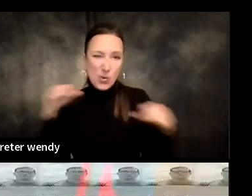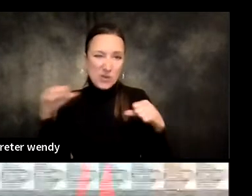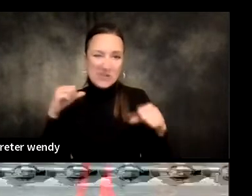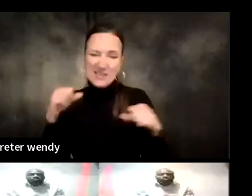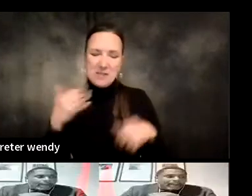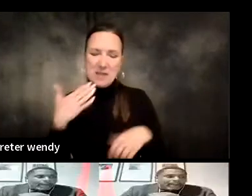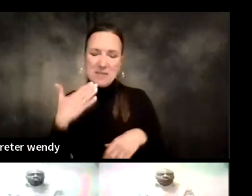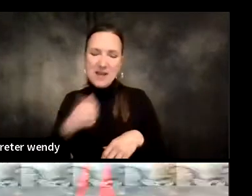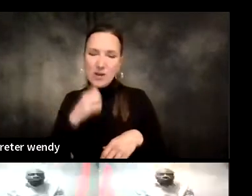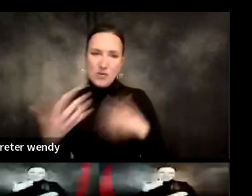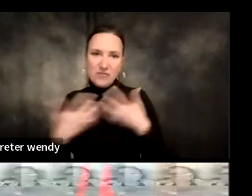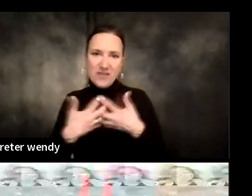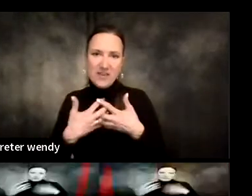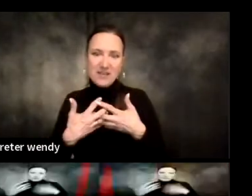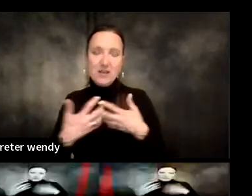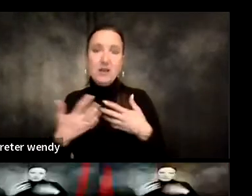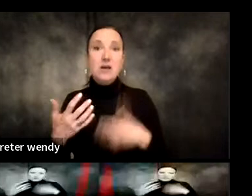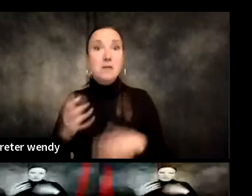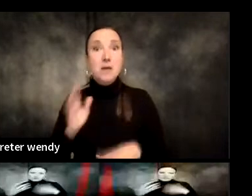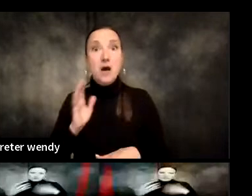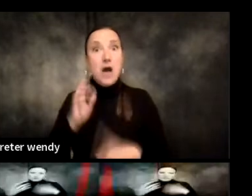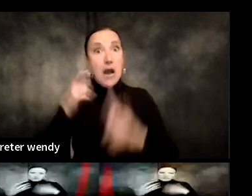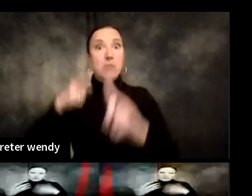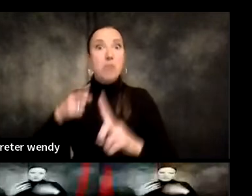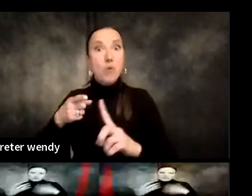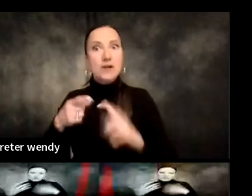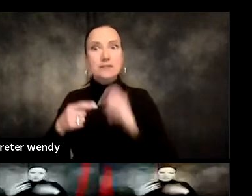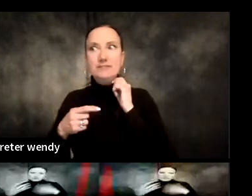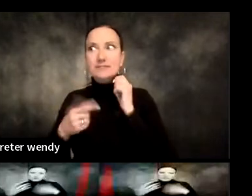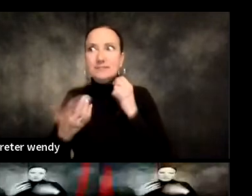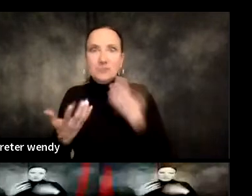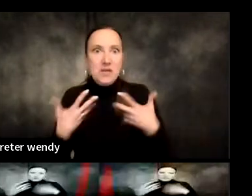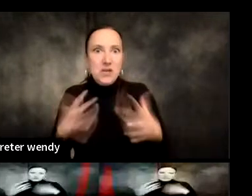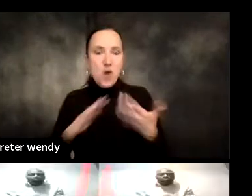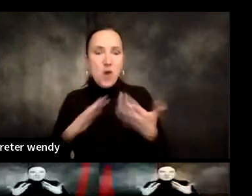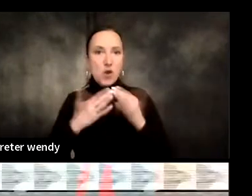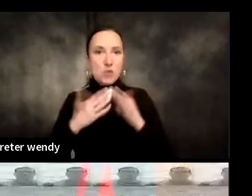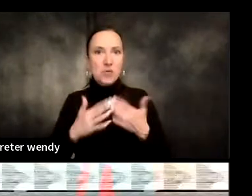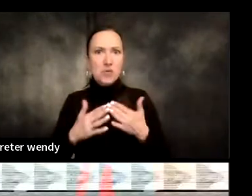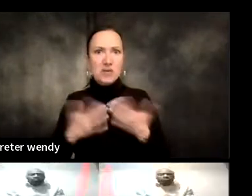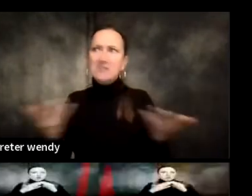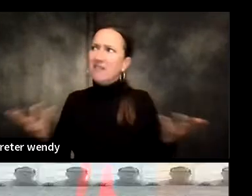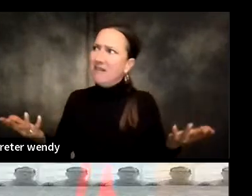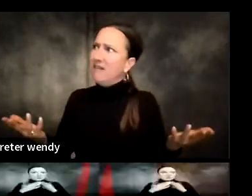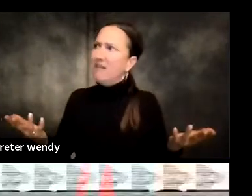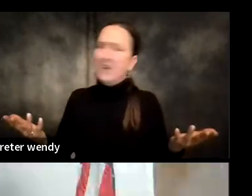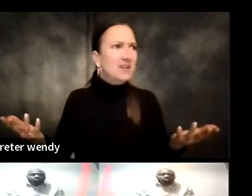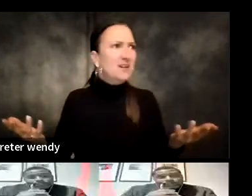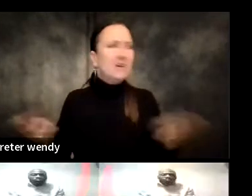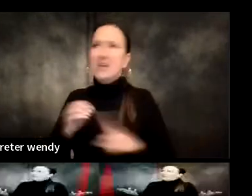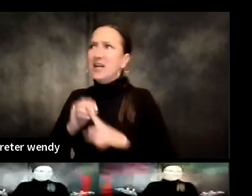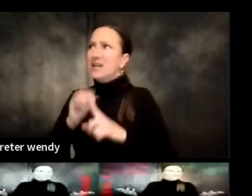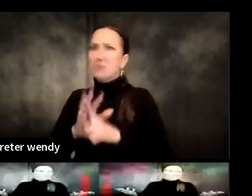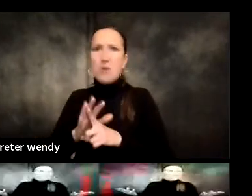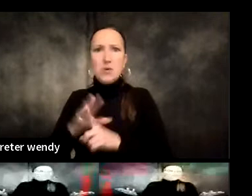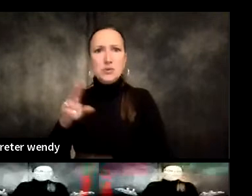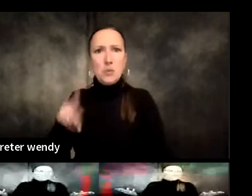fit. But our main thing is we just didn't want communities that may not have been too exposed to the